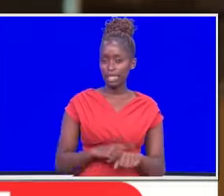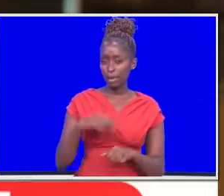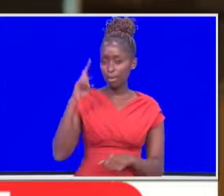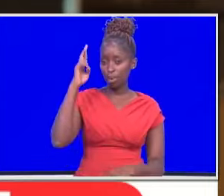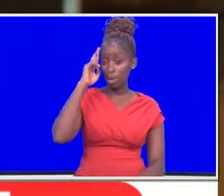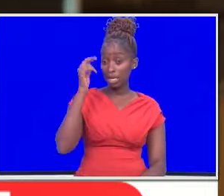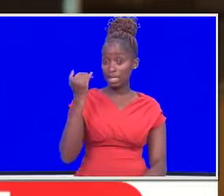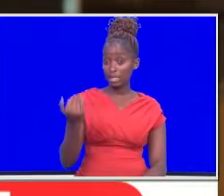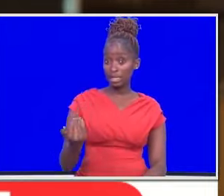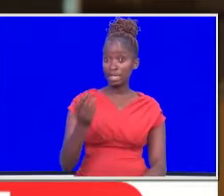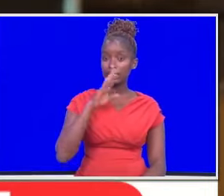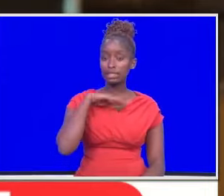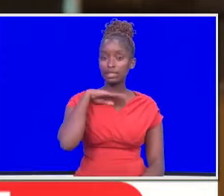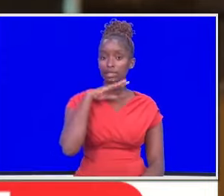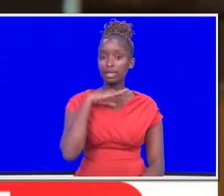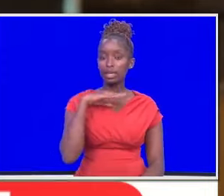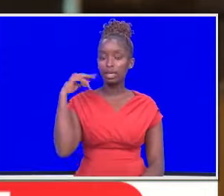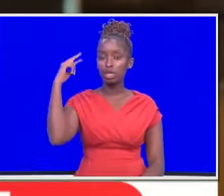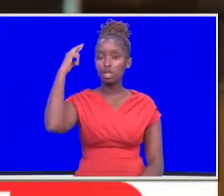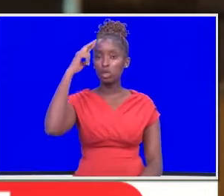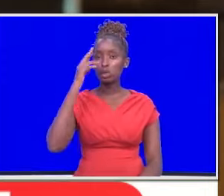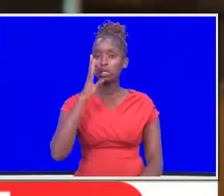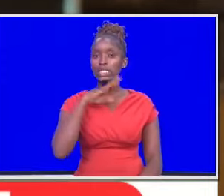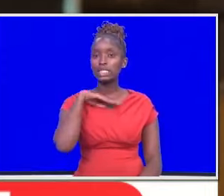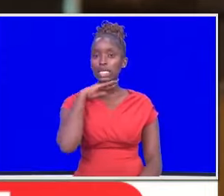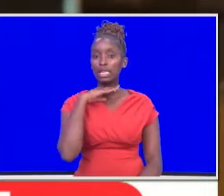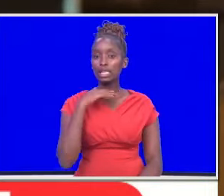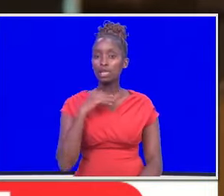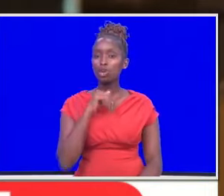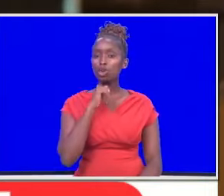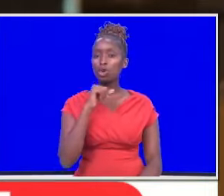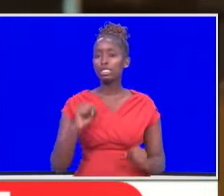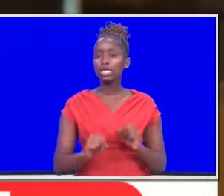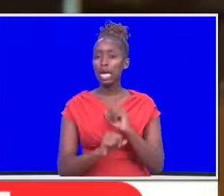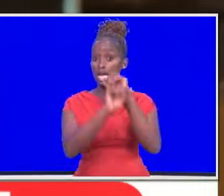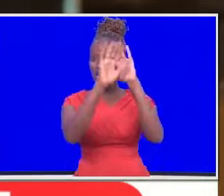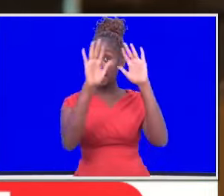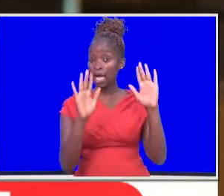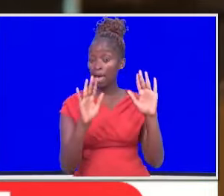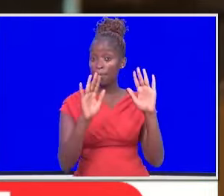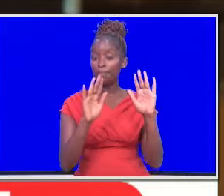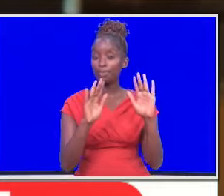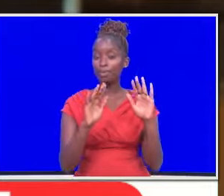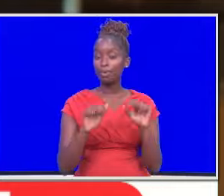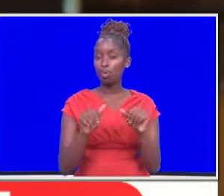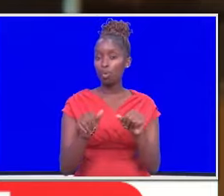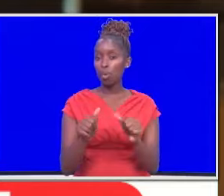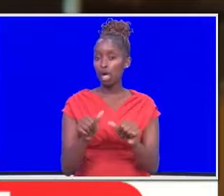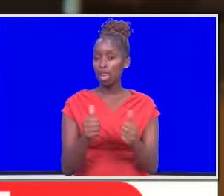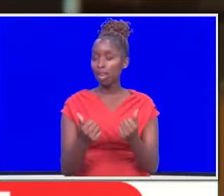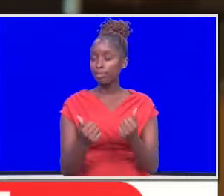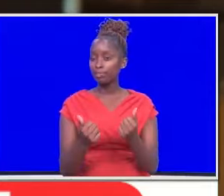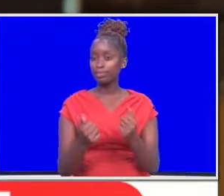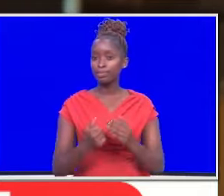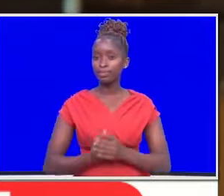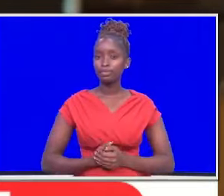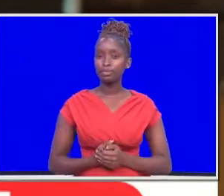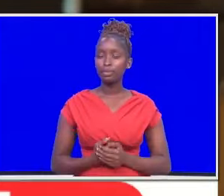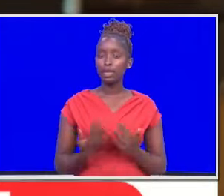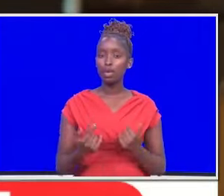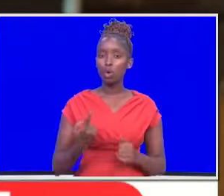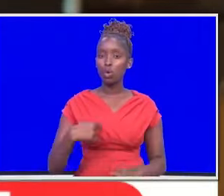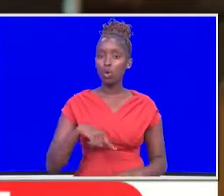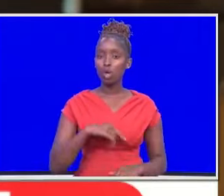sababu ya kifo ilikuwa haiko wazi kabisa. So